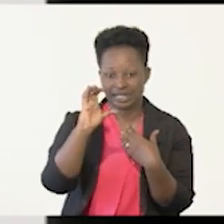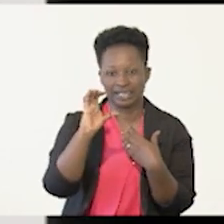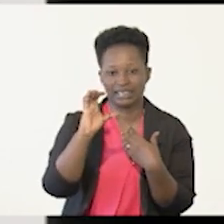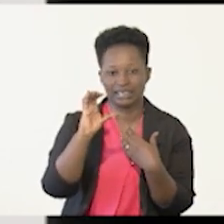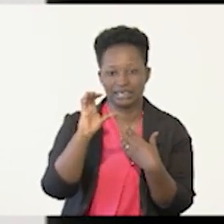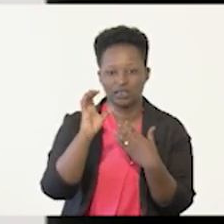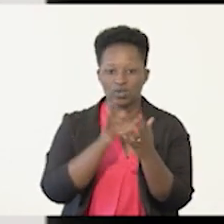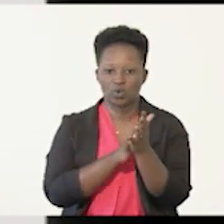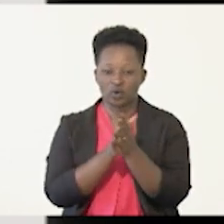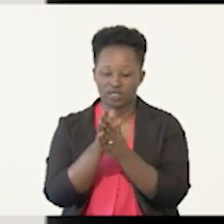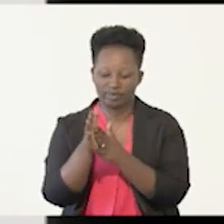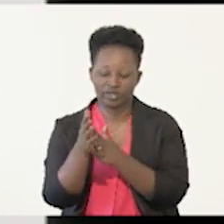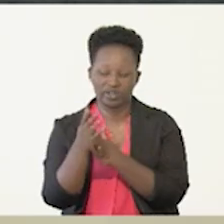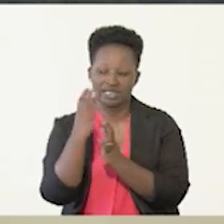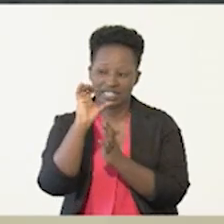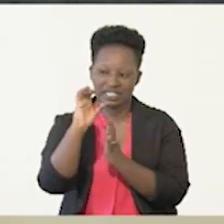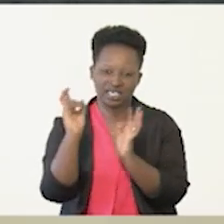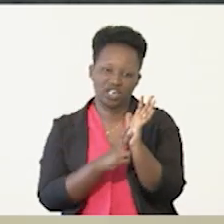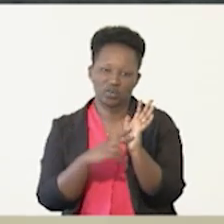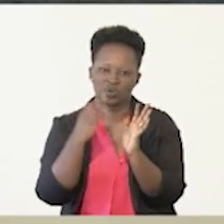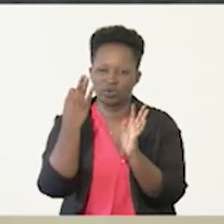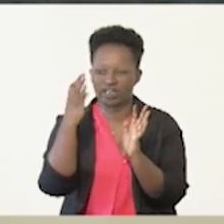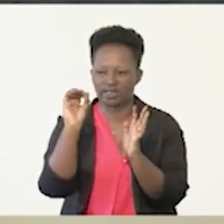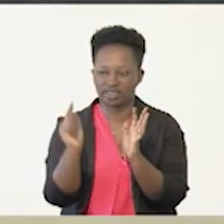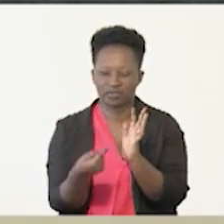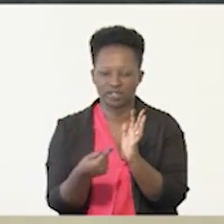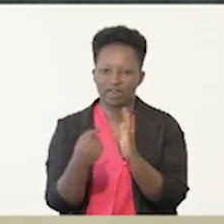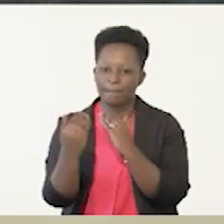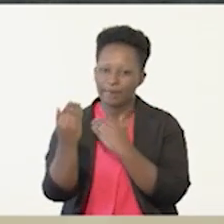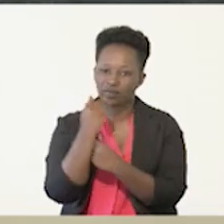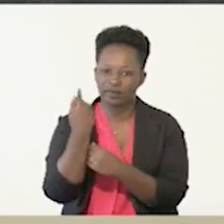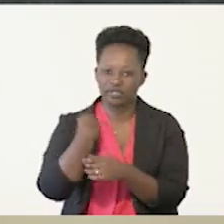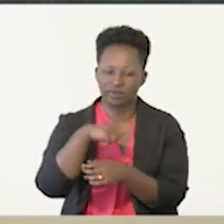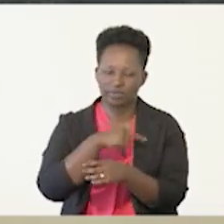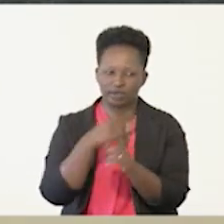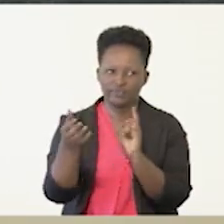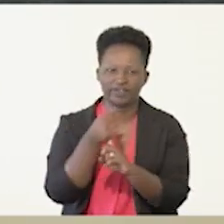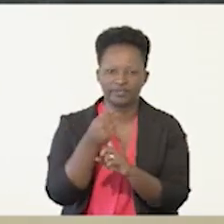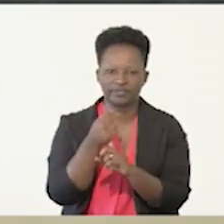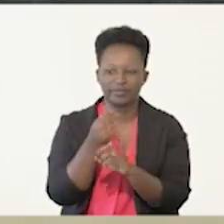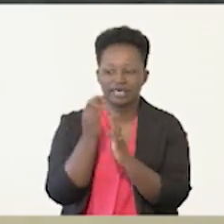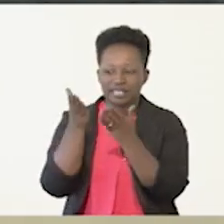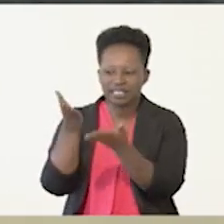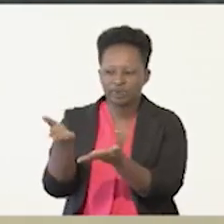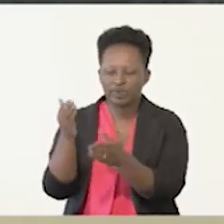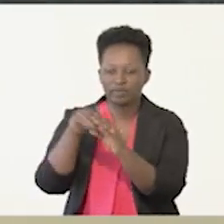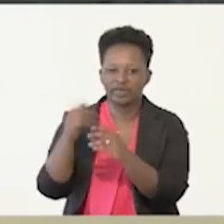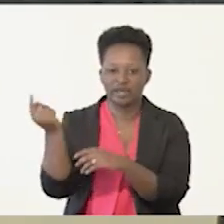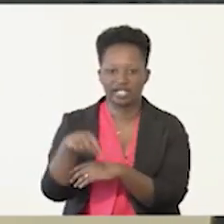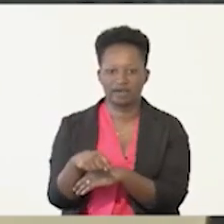expenditure, 30,000 Rwandan francs. So they are asking us to find the disposable income.